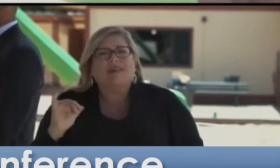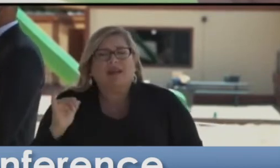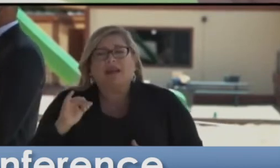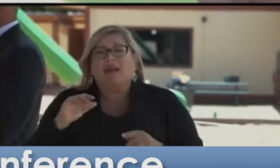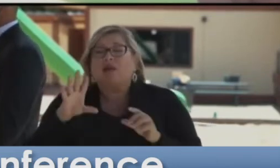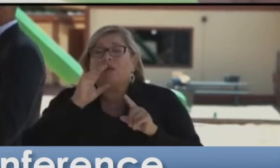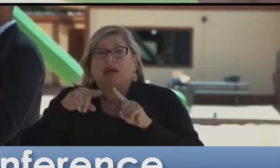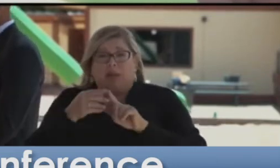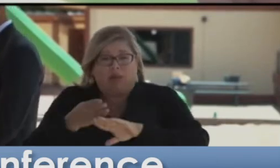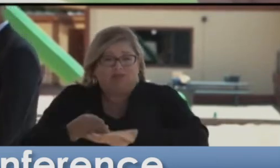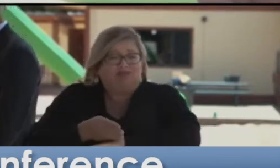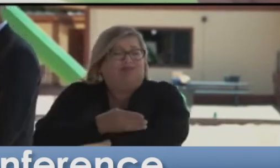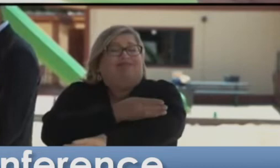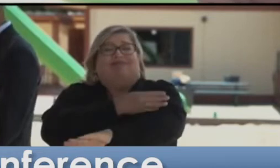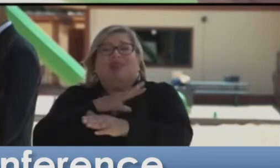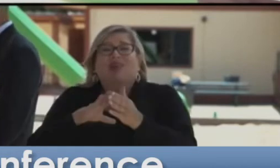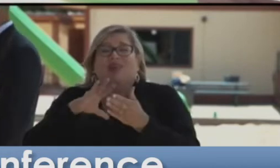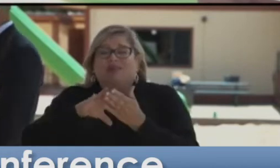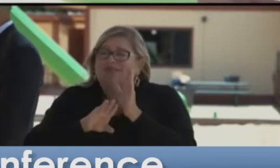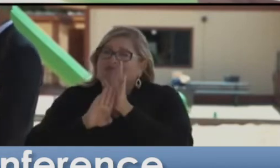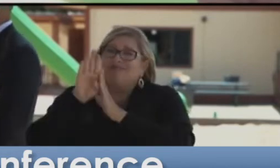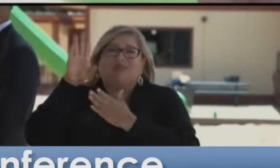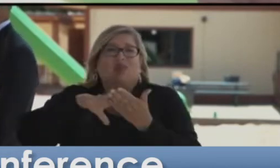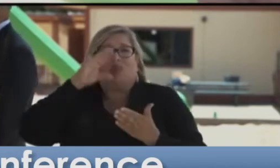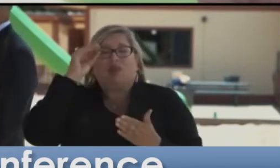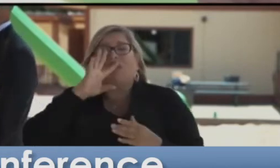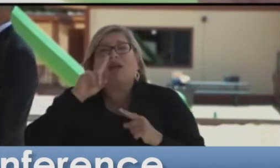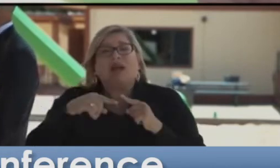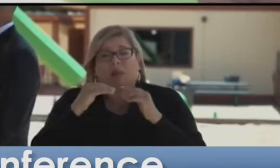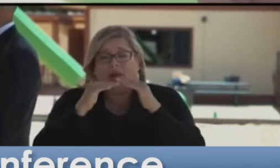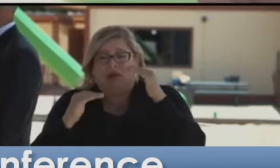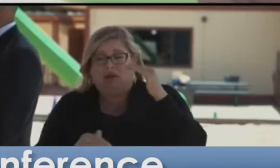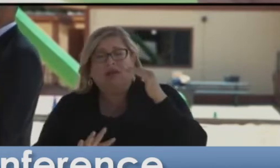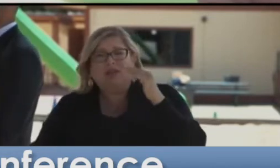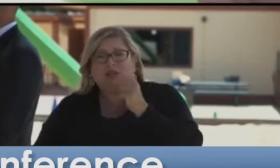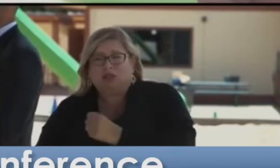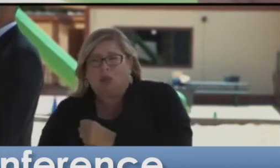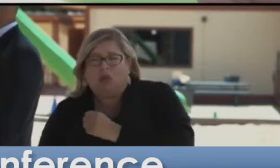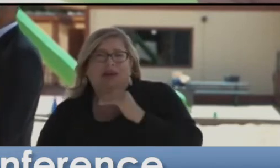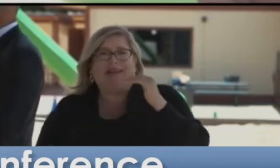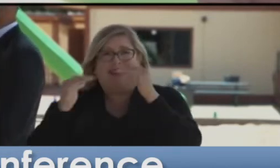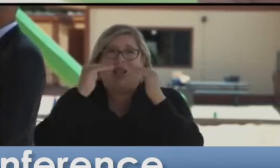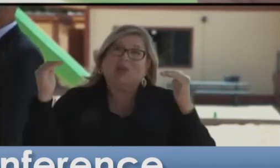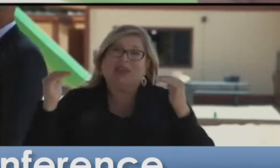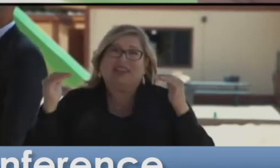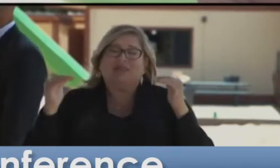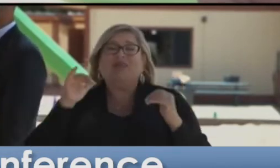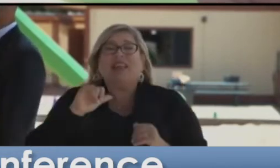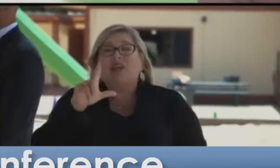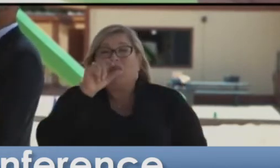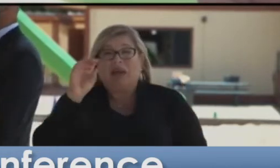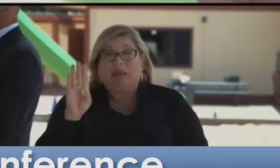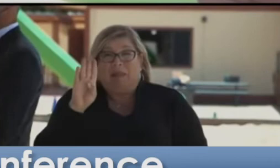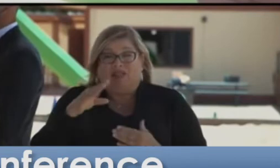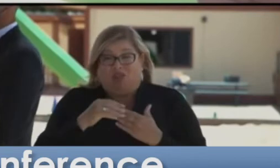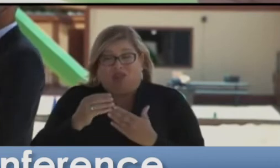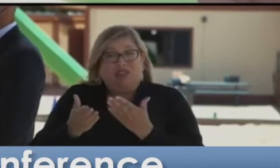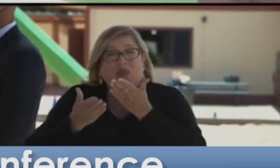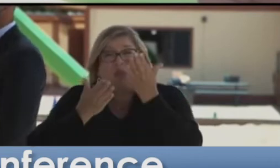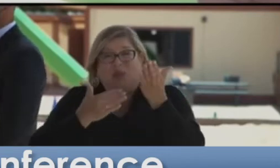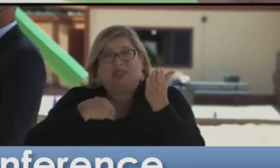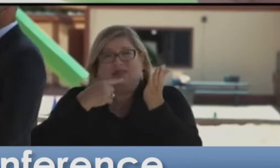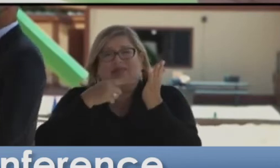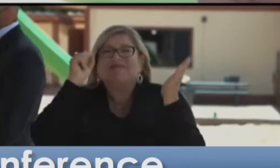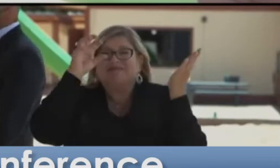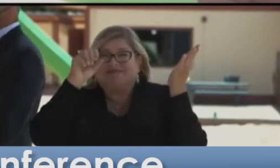address equity foundationally. And again, this $20 billion proposal today is all around equity and closing